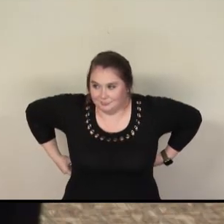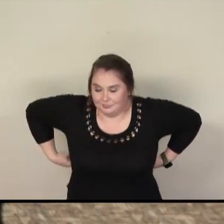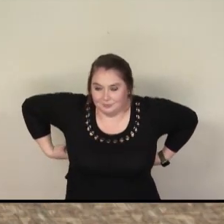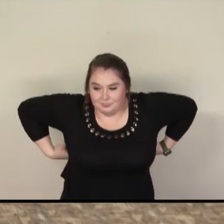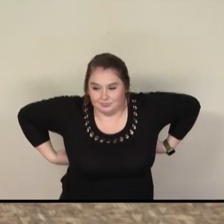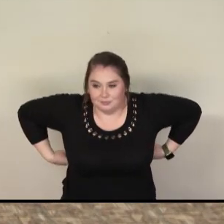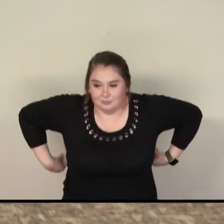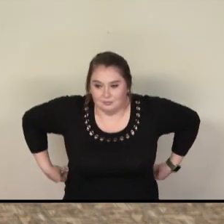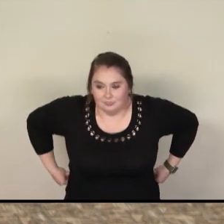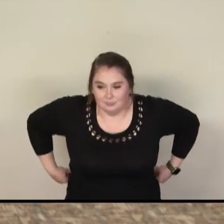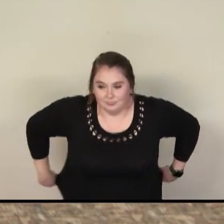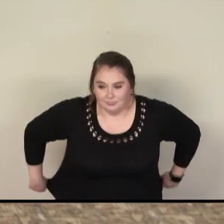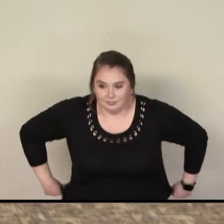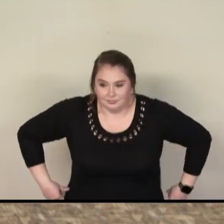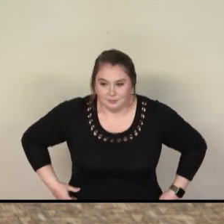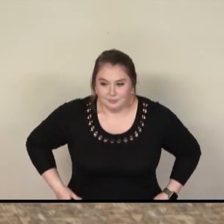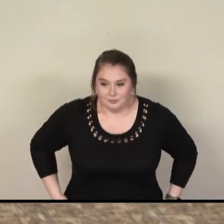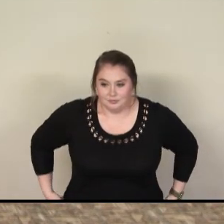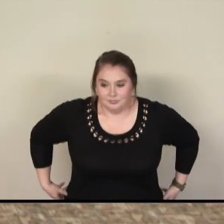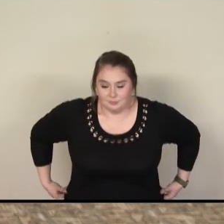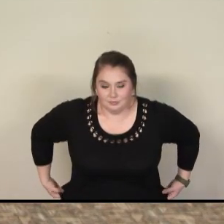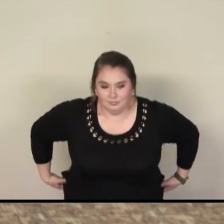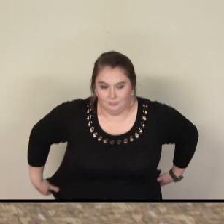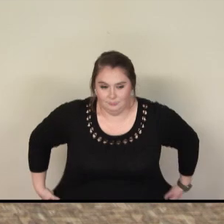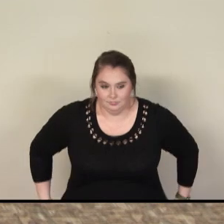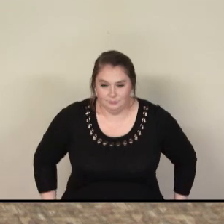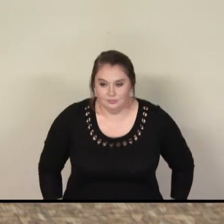Okay. Great.